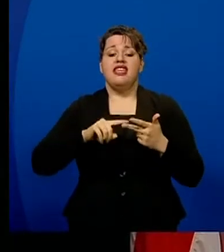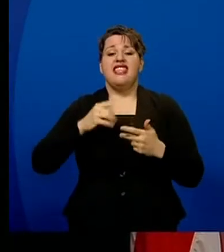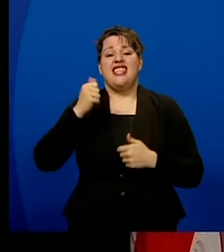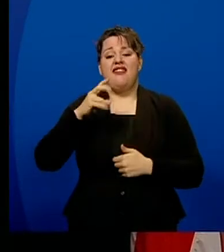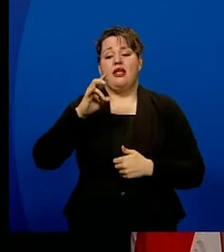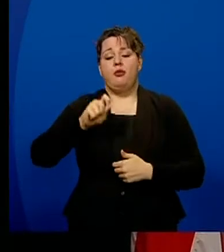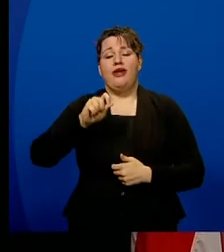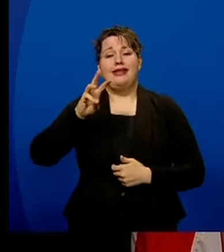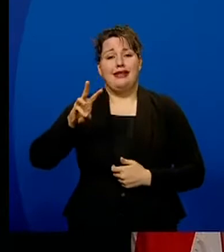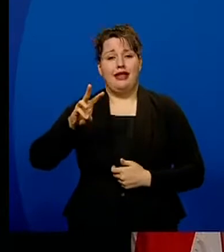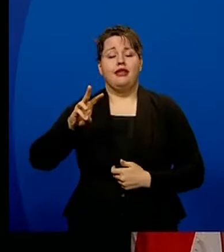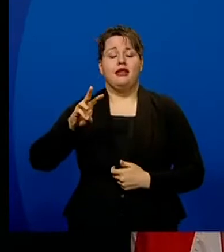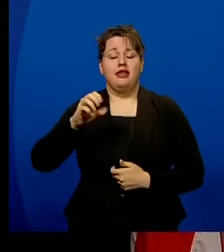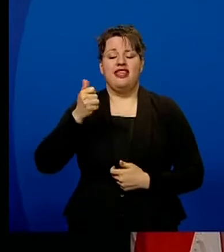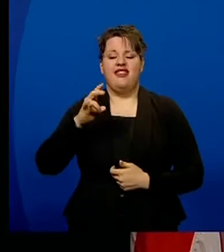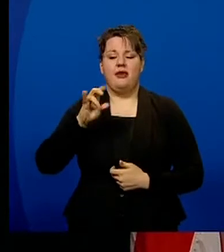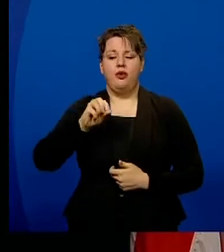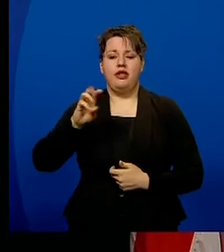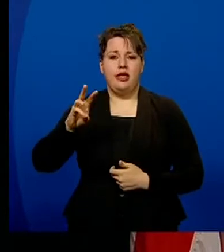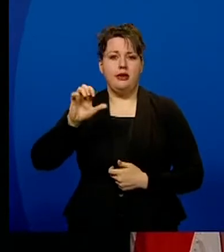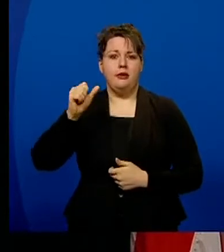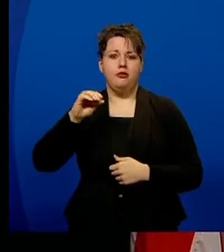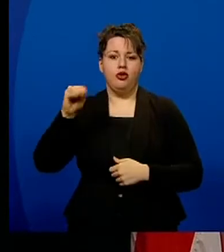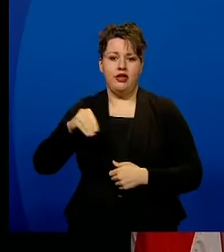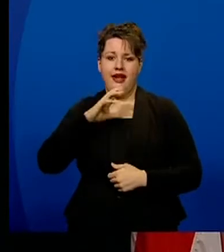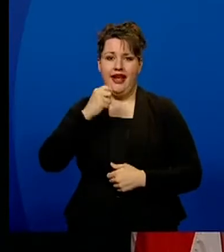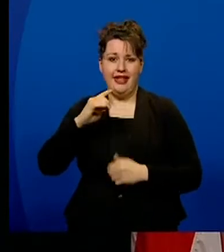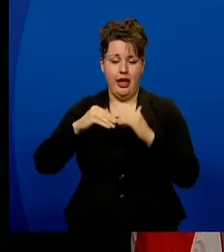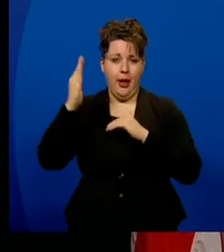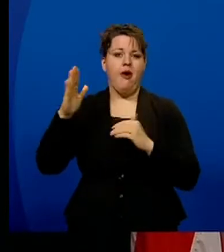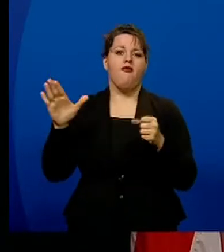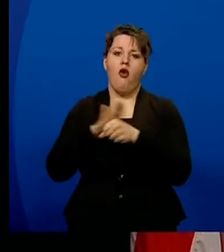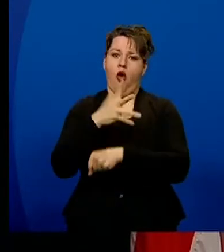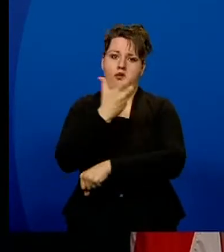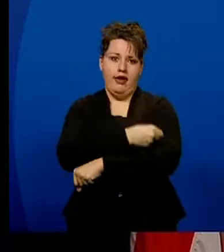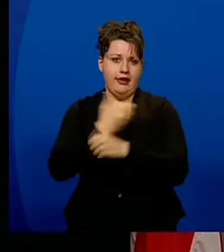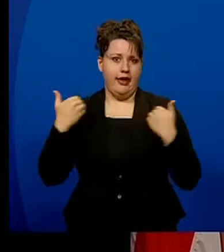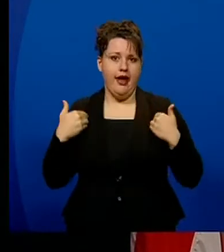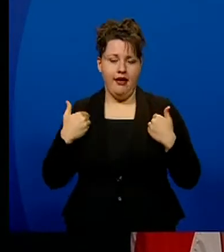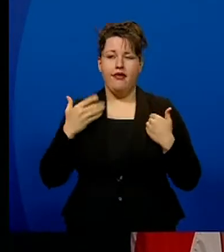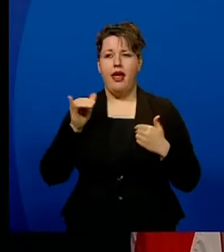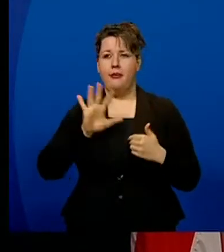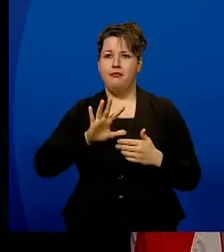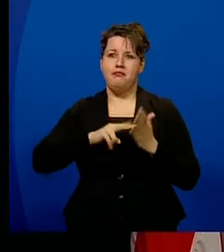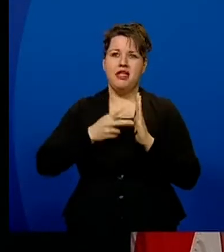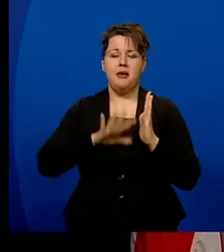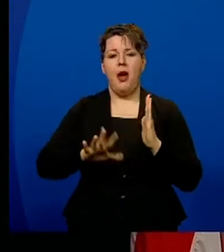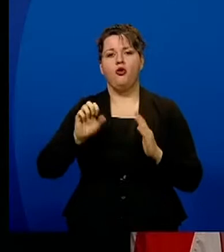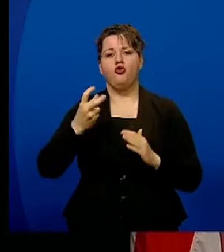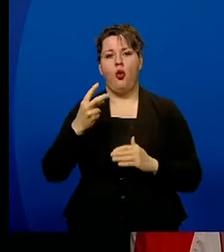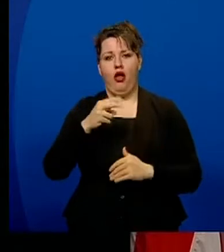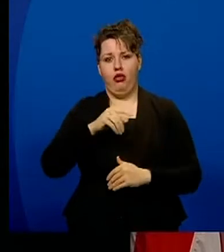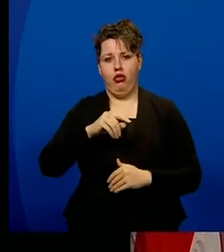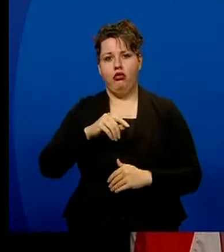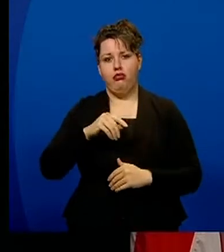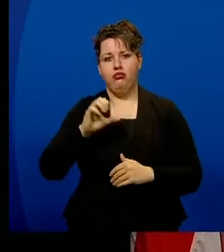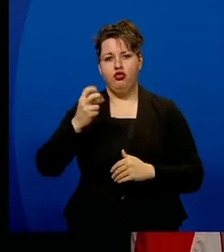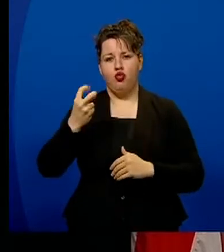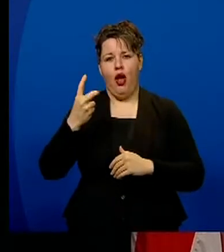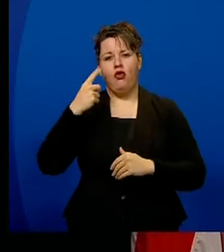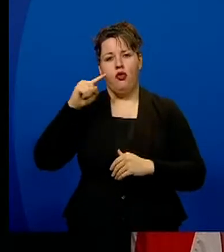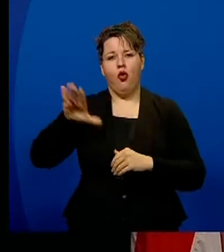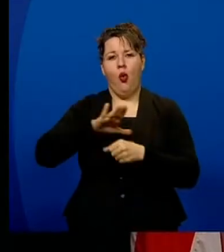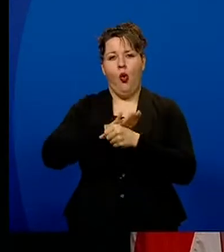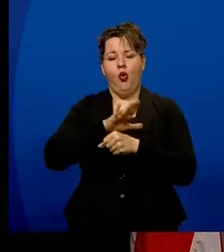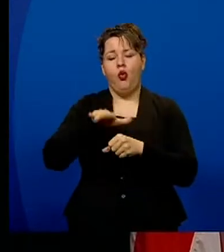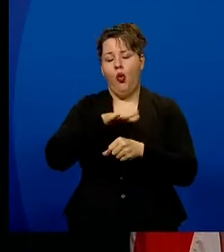17.6% of Iowans 18 and up are fully vaccinated. And that ranks us about 12th in the nation, which we've really made great